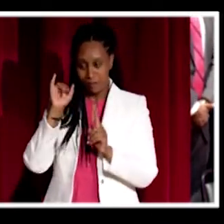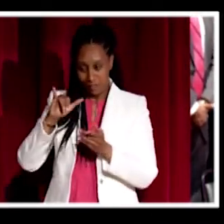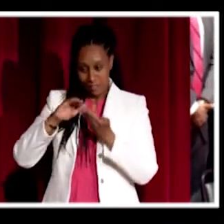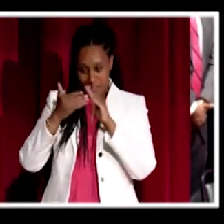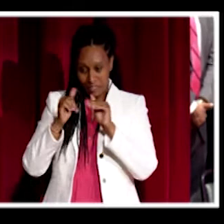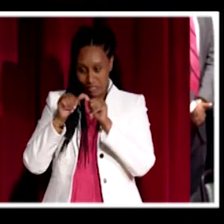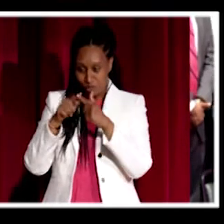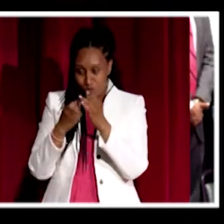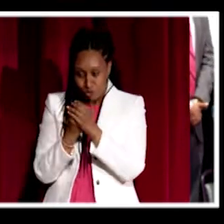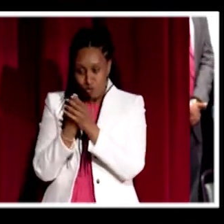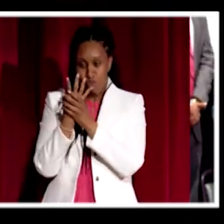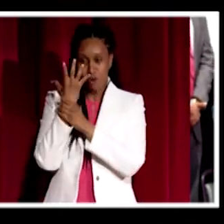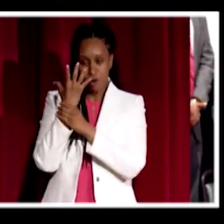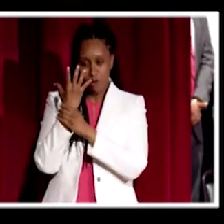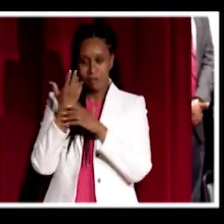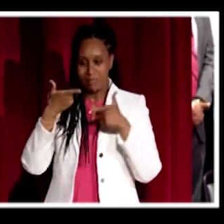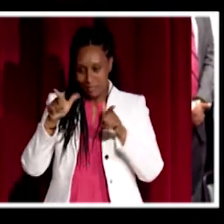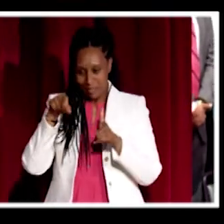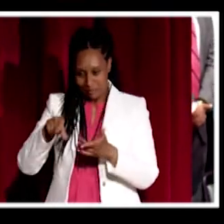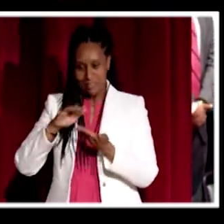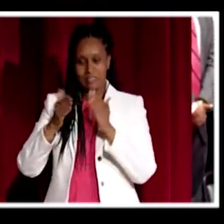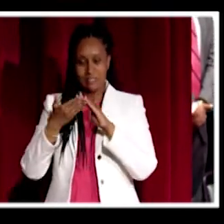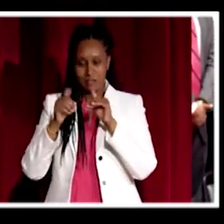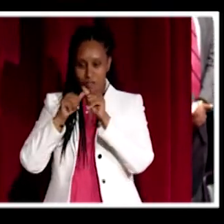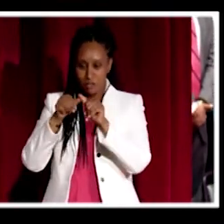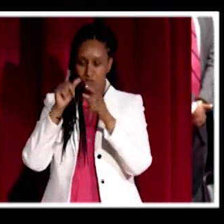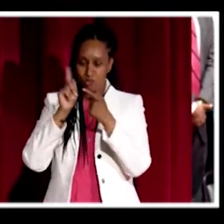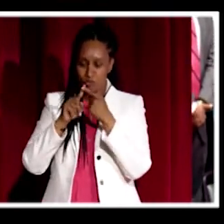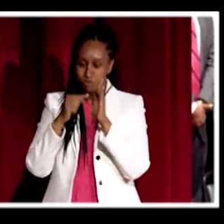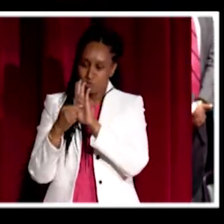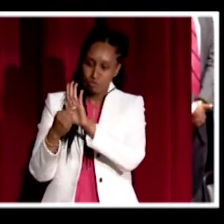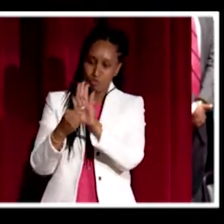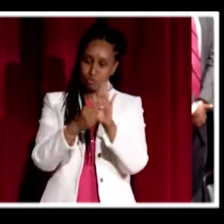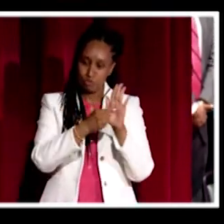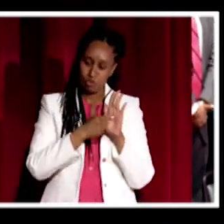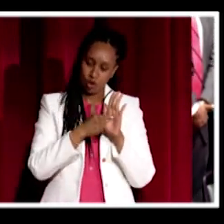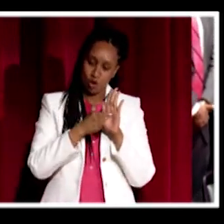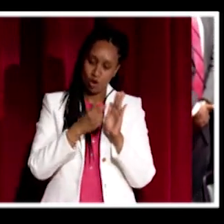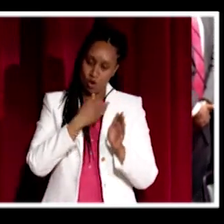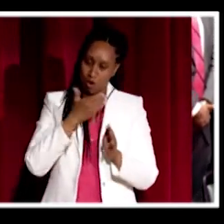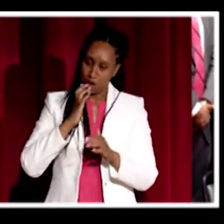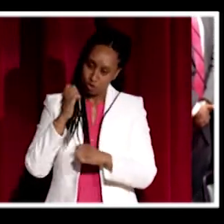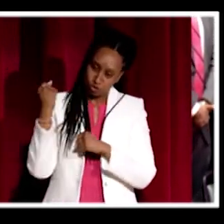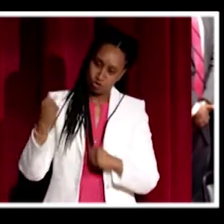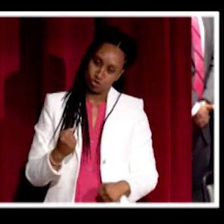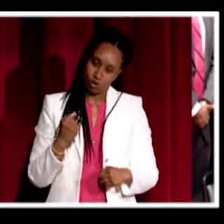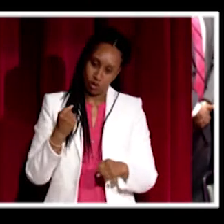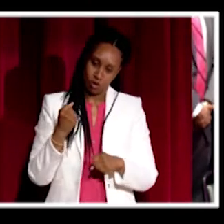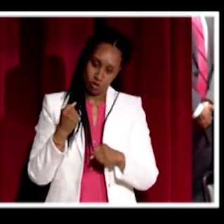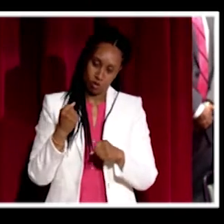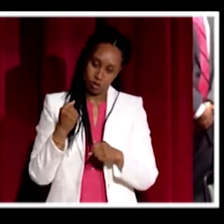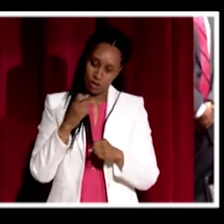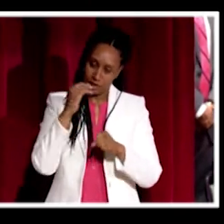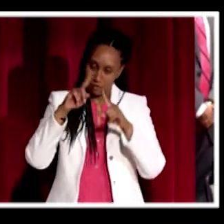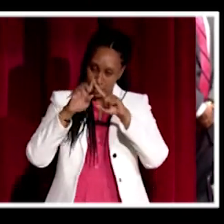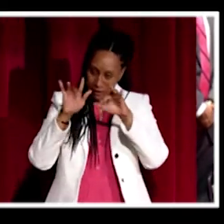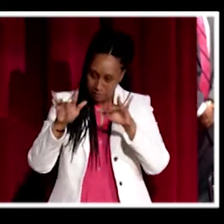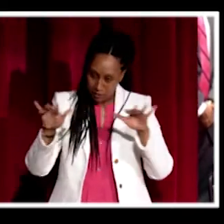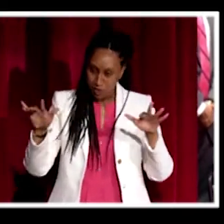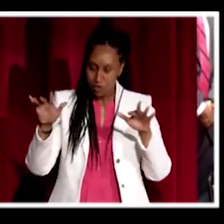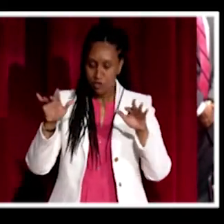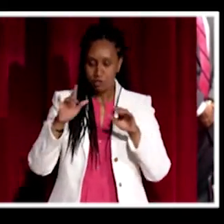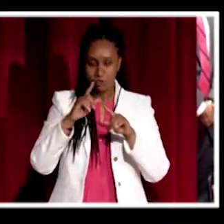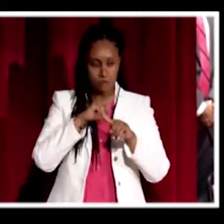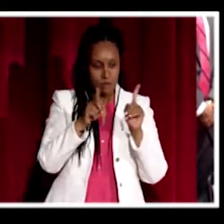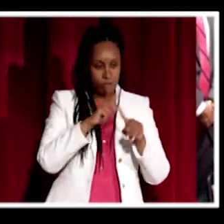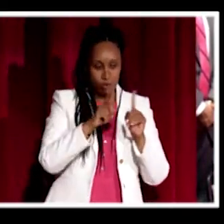younger, bless this city continue to be reflective of e pluribus unum, the many diverse expressions